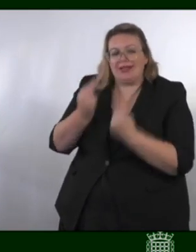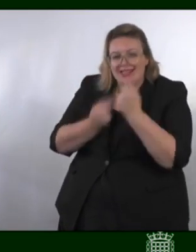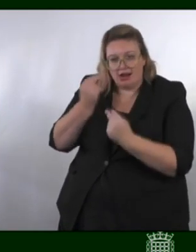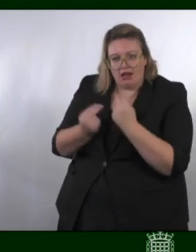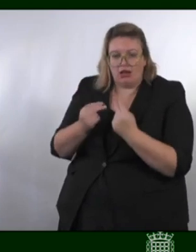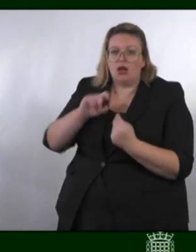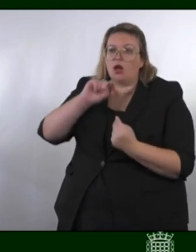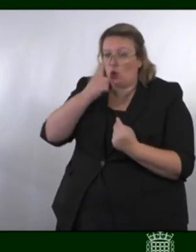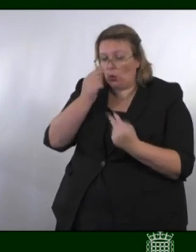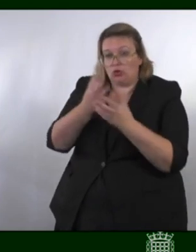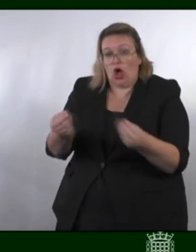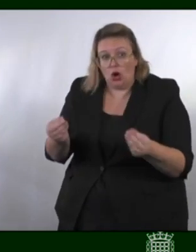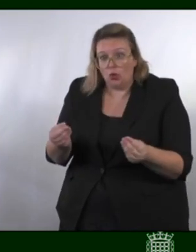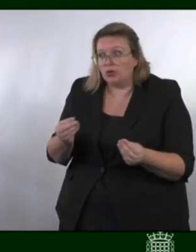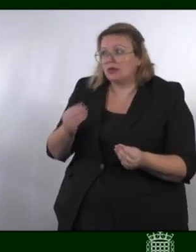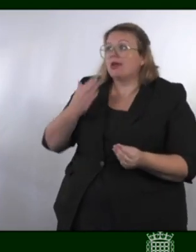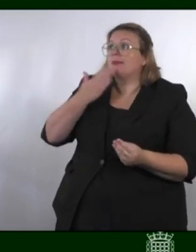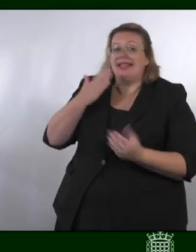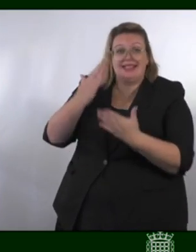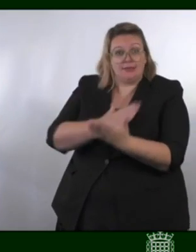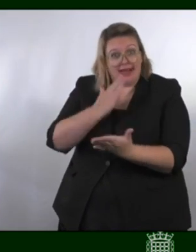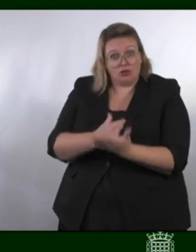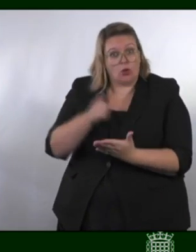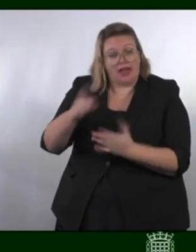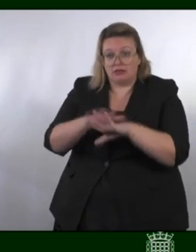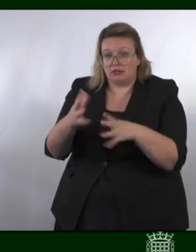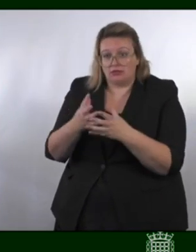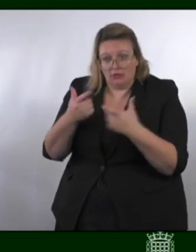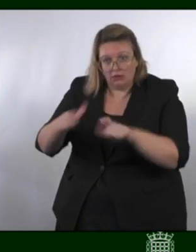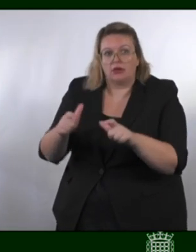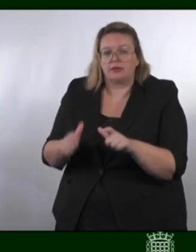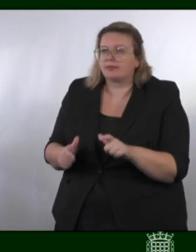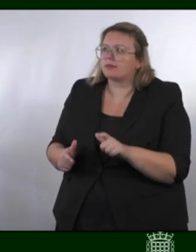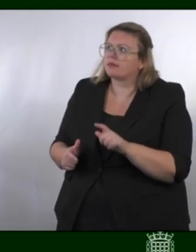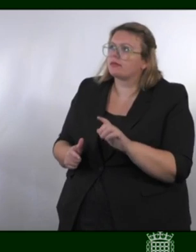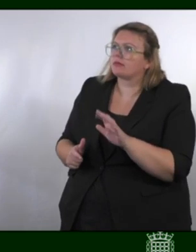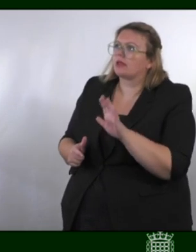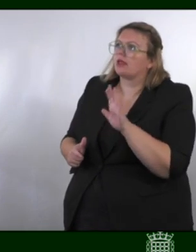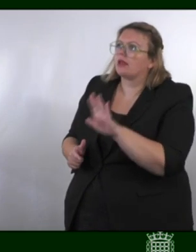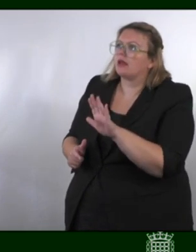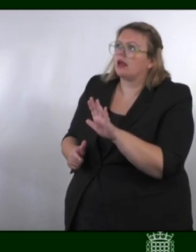make sure that that gong doesn't just mean nothing? Sorry, Prime Minister. Prime